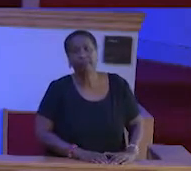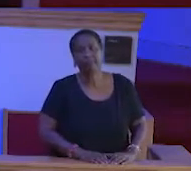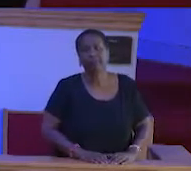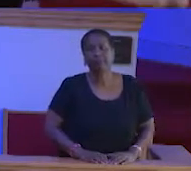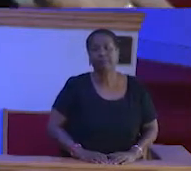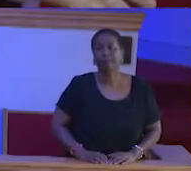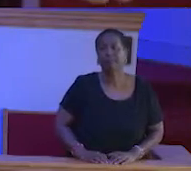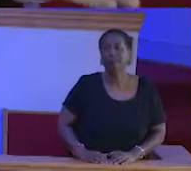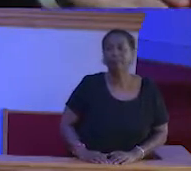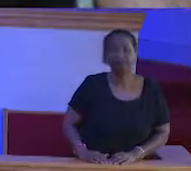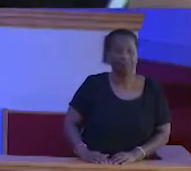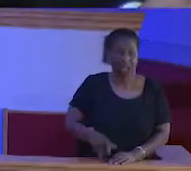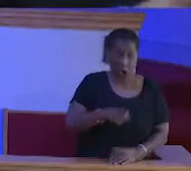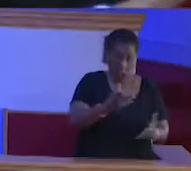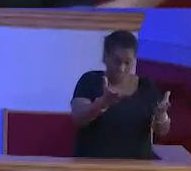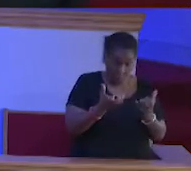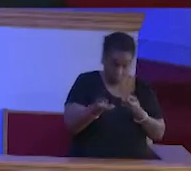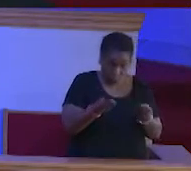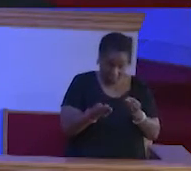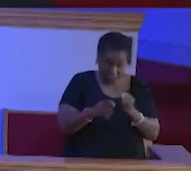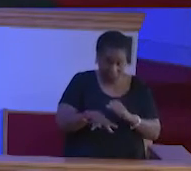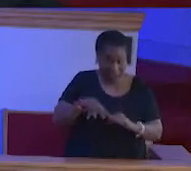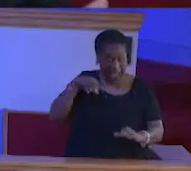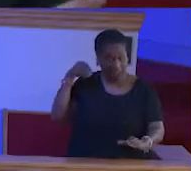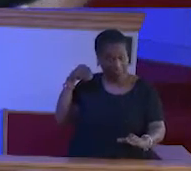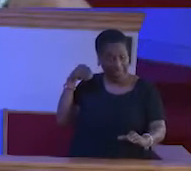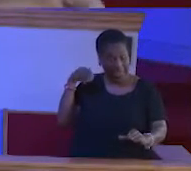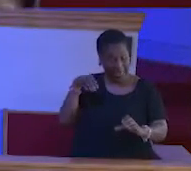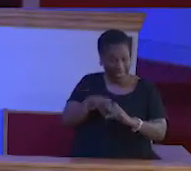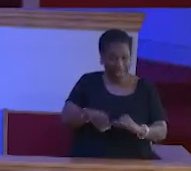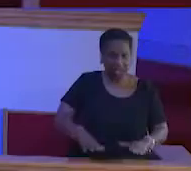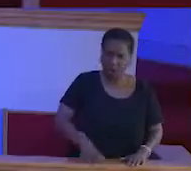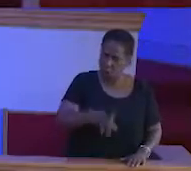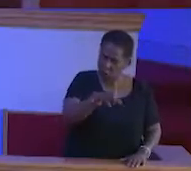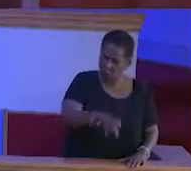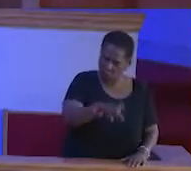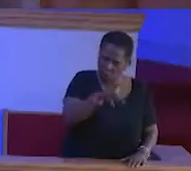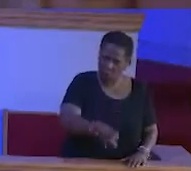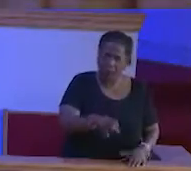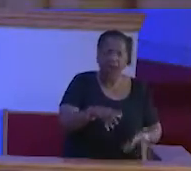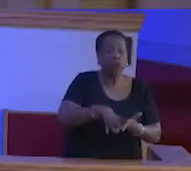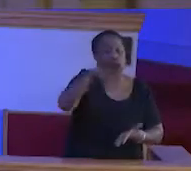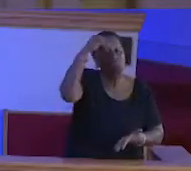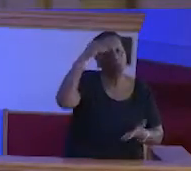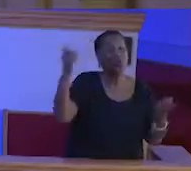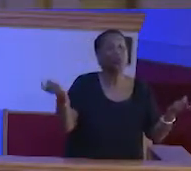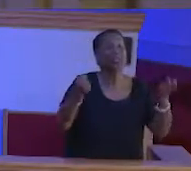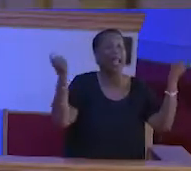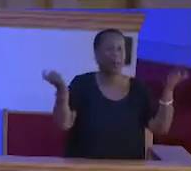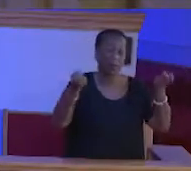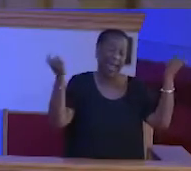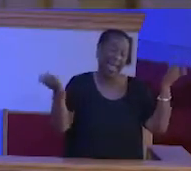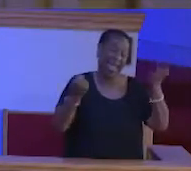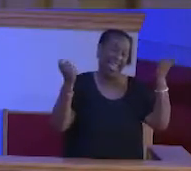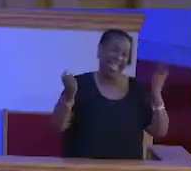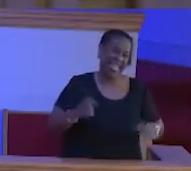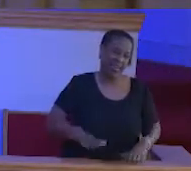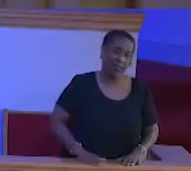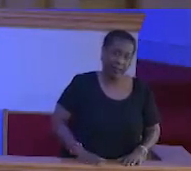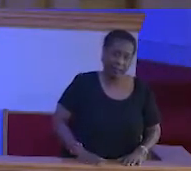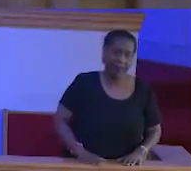If we're going to do ministry from the outside in, you got to learn to celebrate